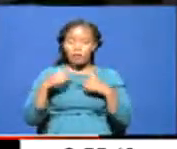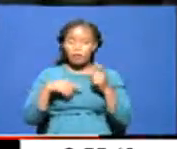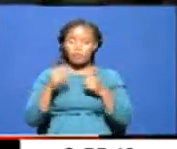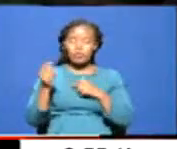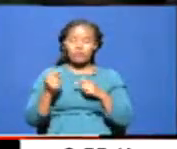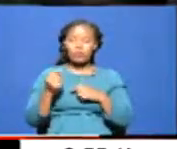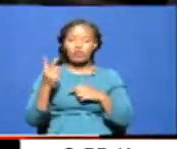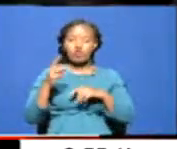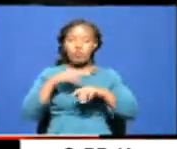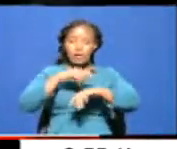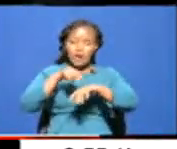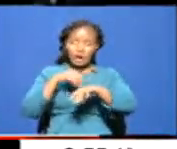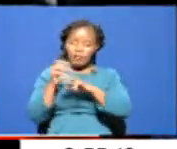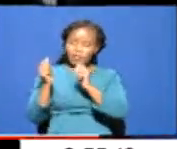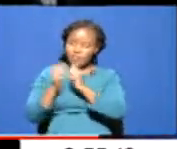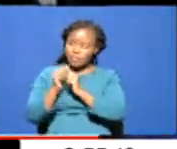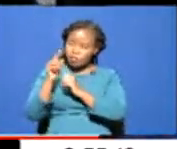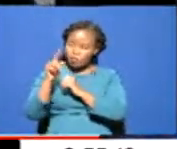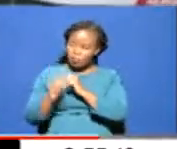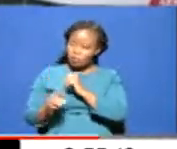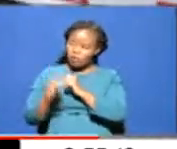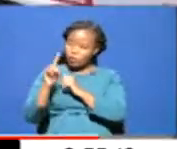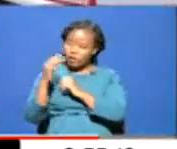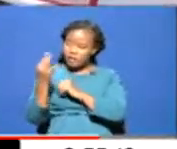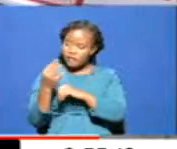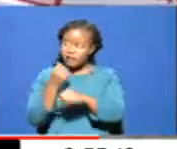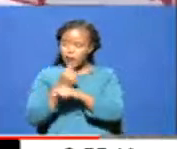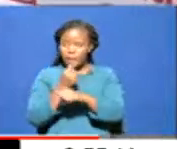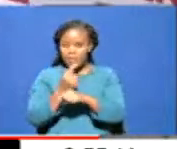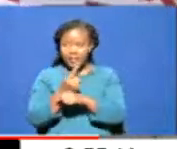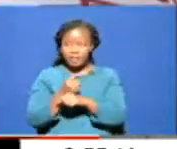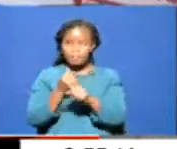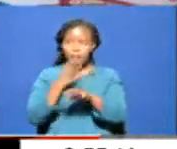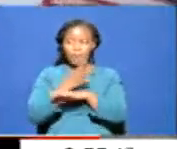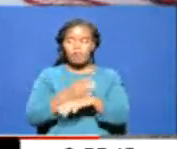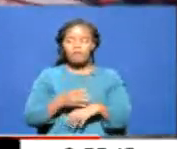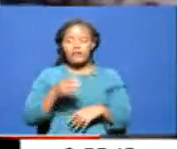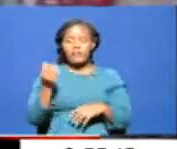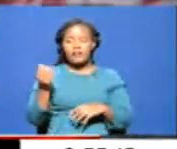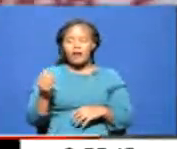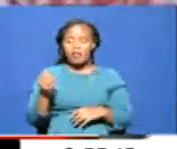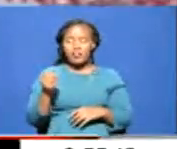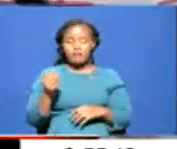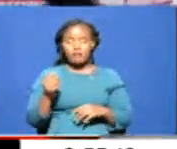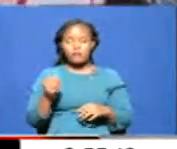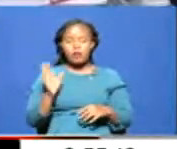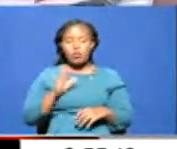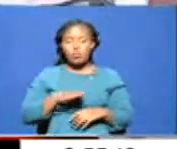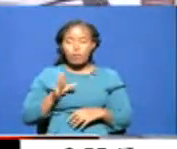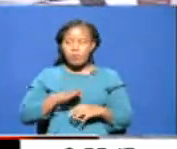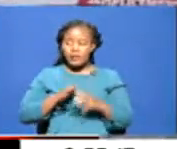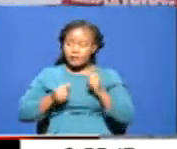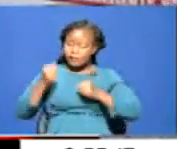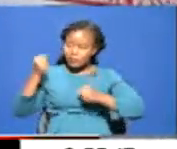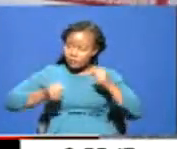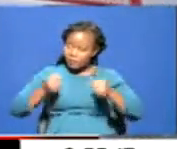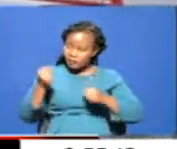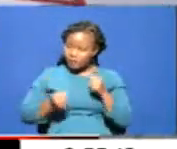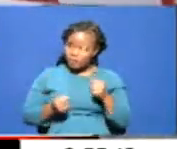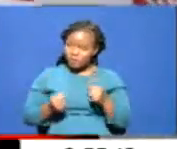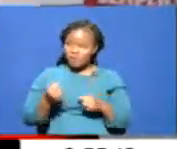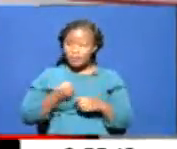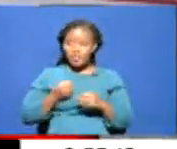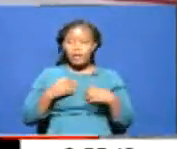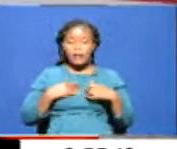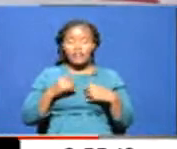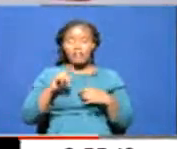hours 10.13 minutes ahead of former Eritrean record holder Kibrom Rosam. In the women's race, Maru set the fourth fastest time in the history of the